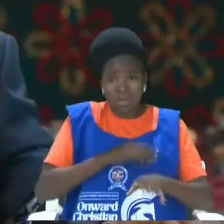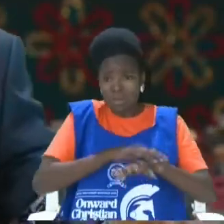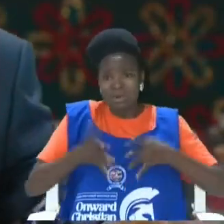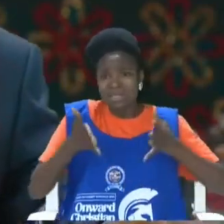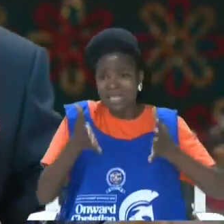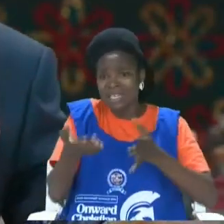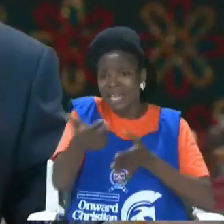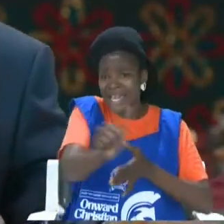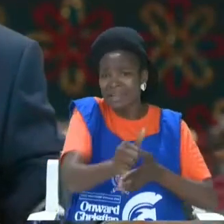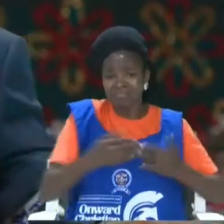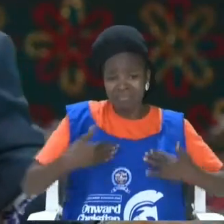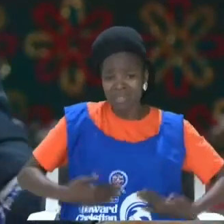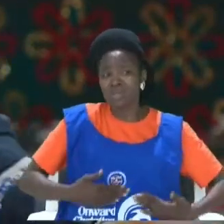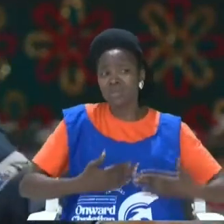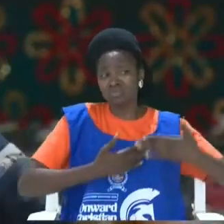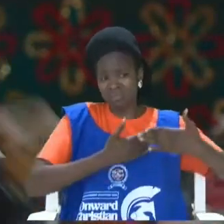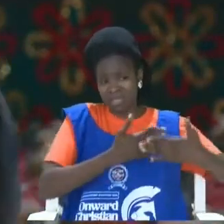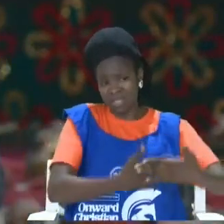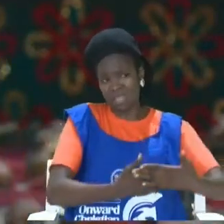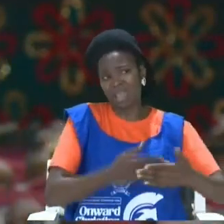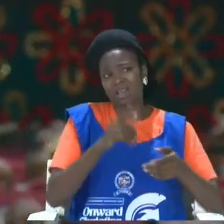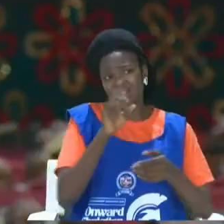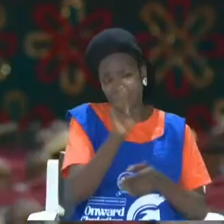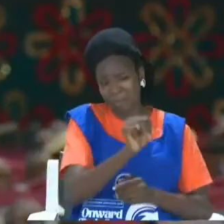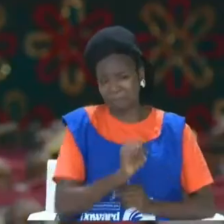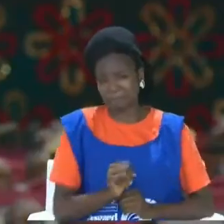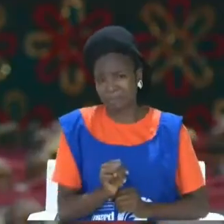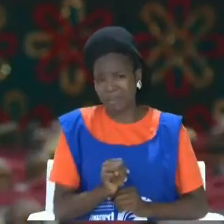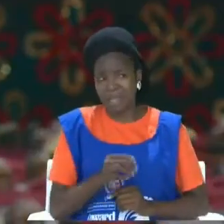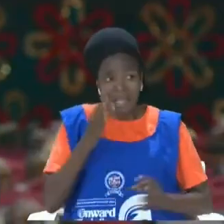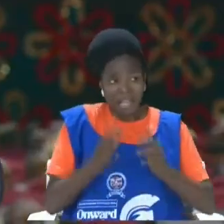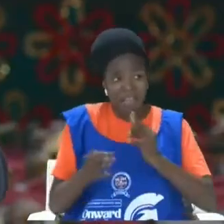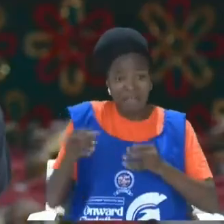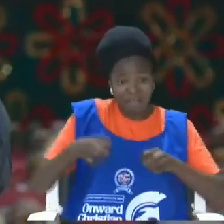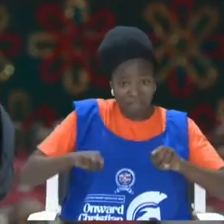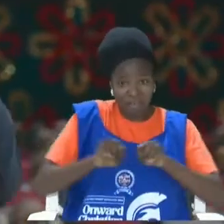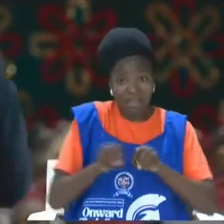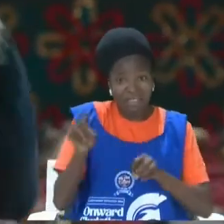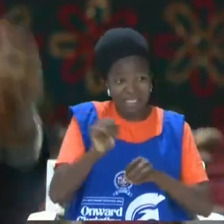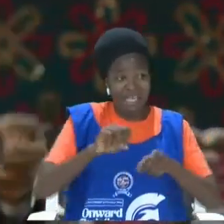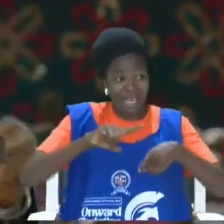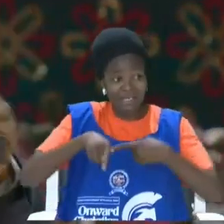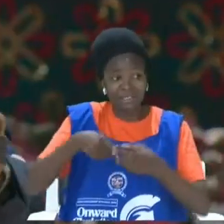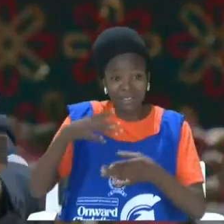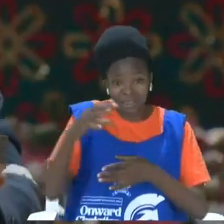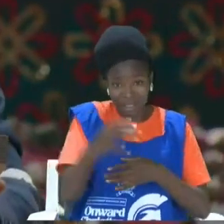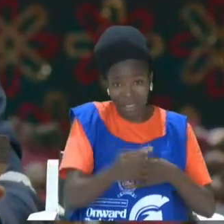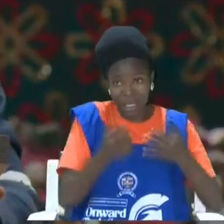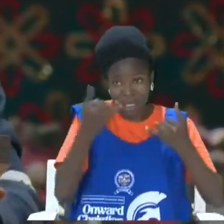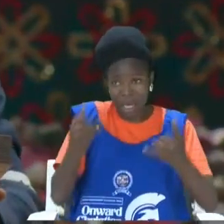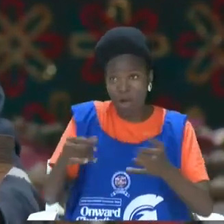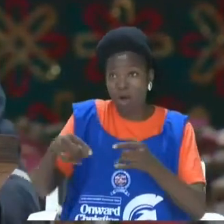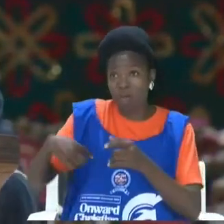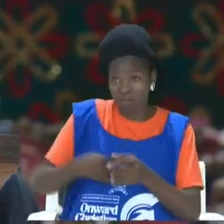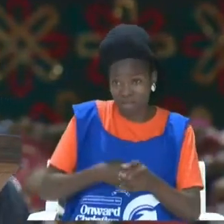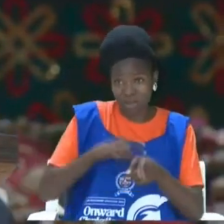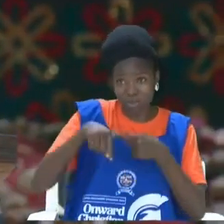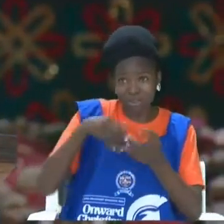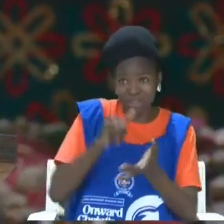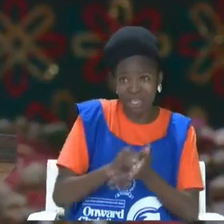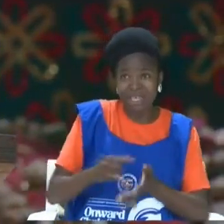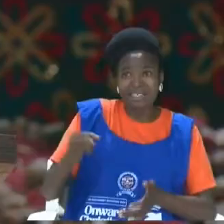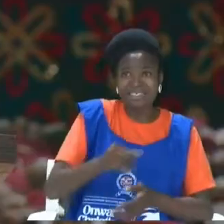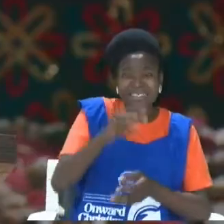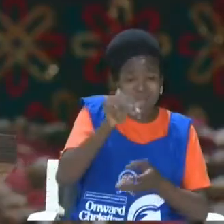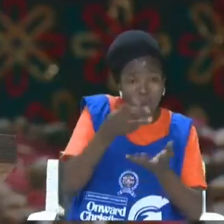to go near them. Even when they are to be taken out for execution, the